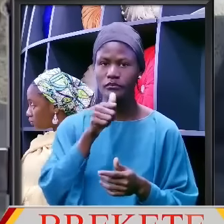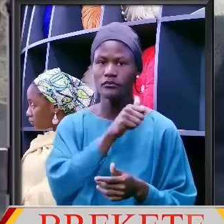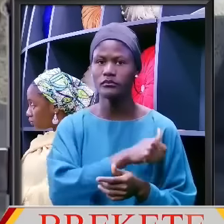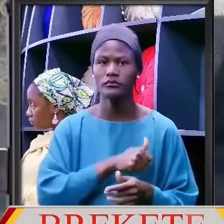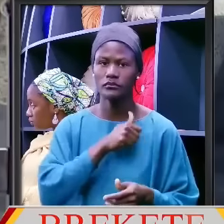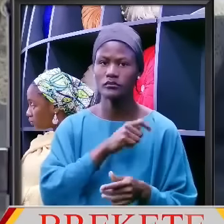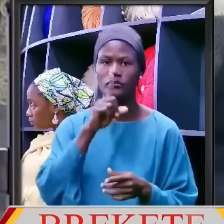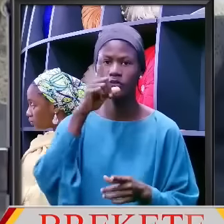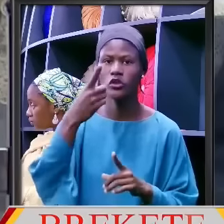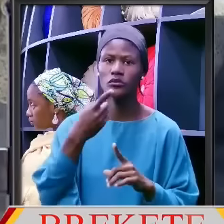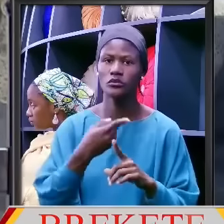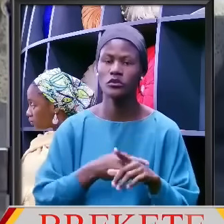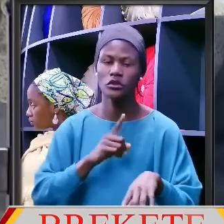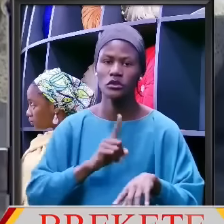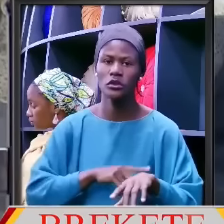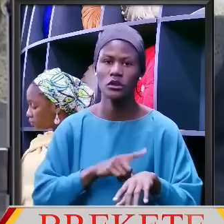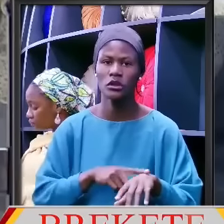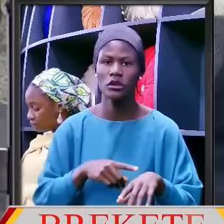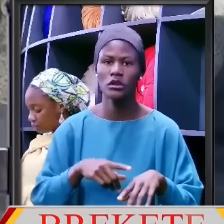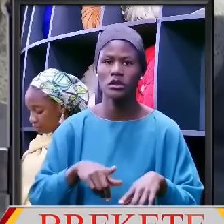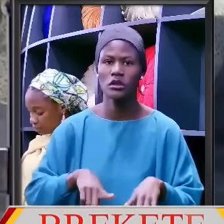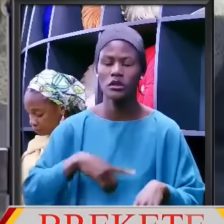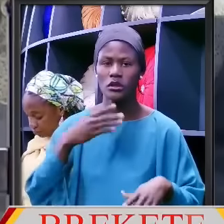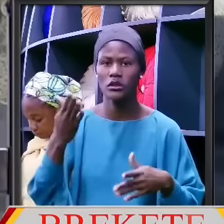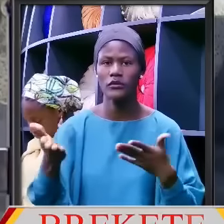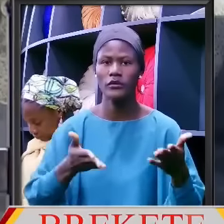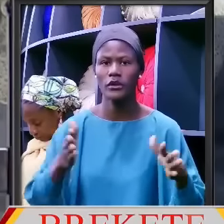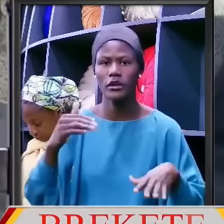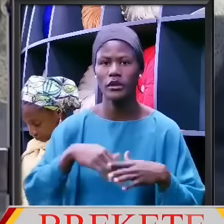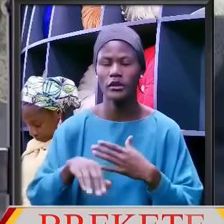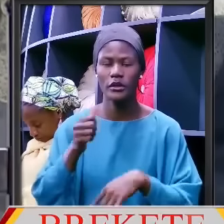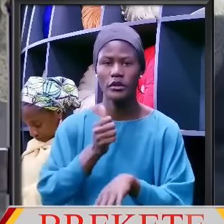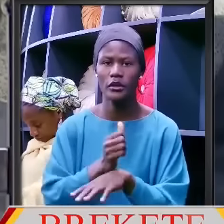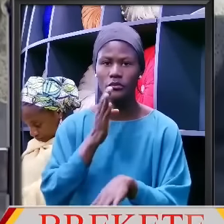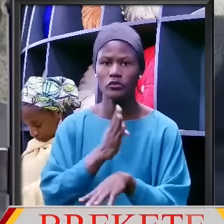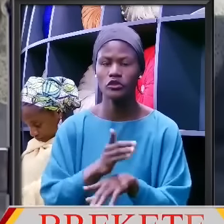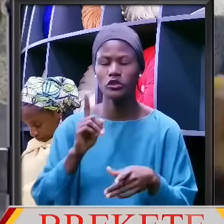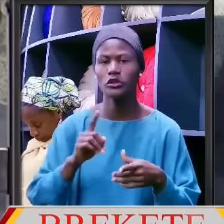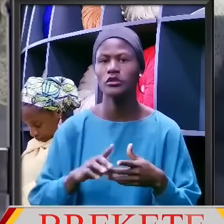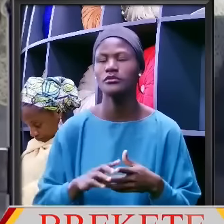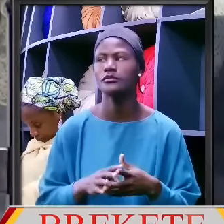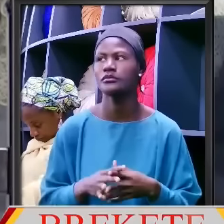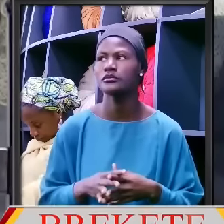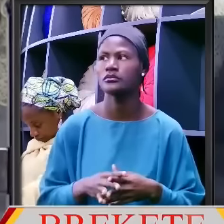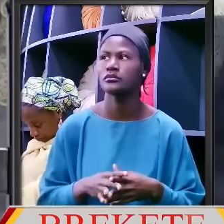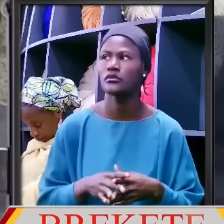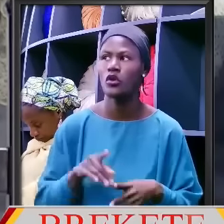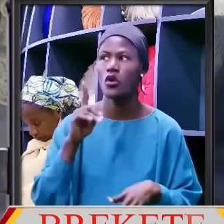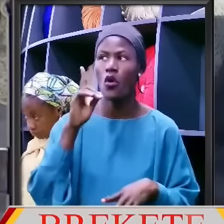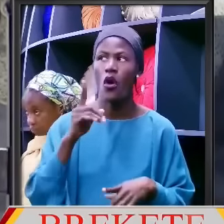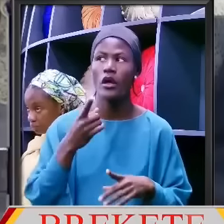in one month time. To that come. My friend live in Abuja here. So to come, yes, sir. So 1 month time, he went